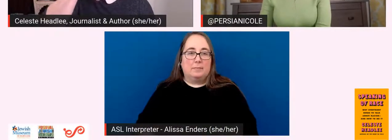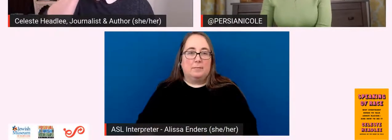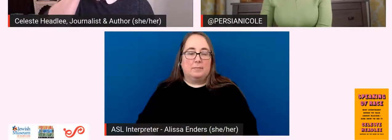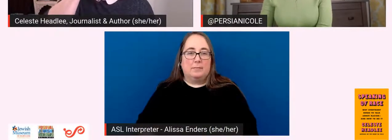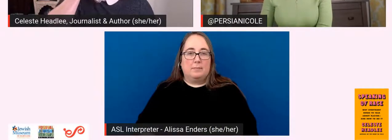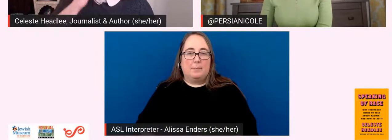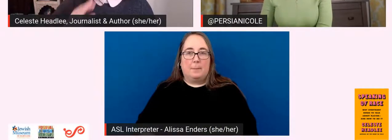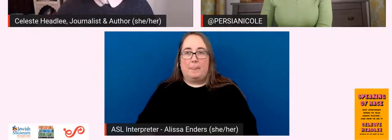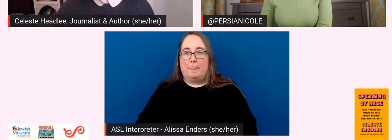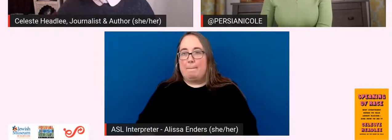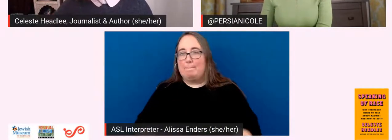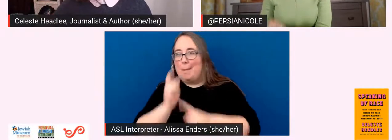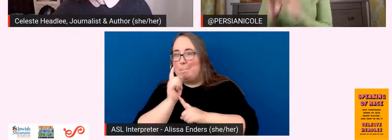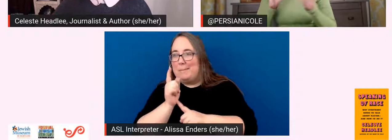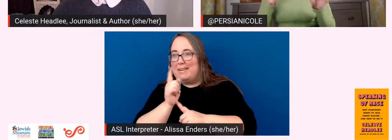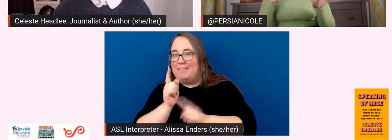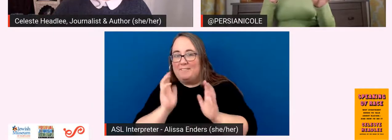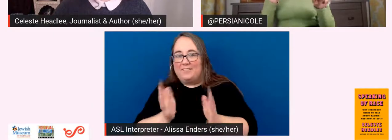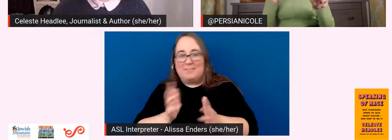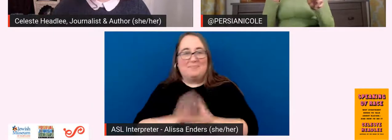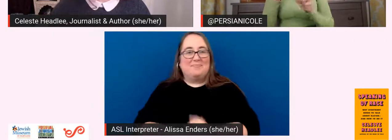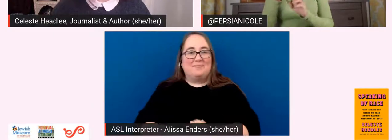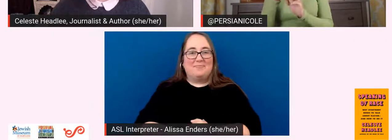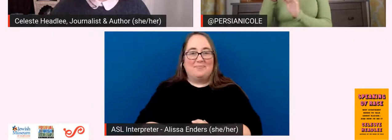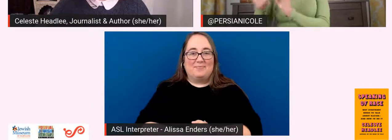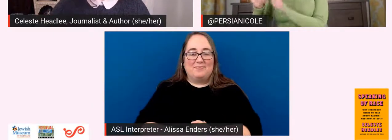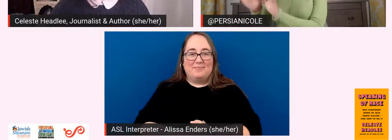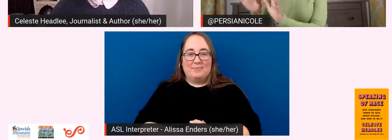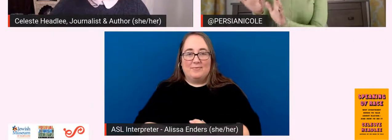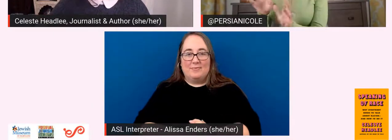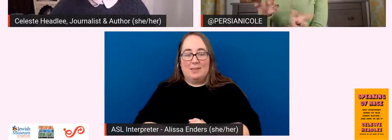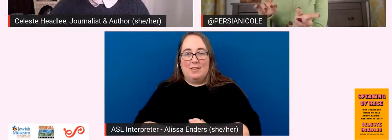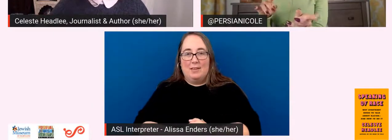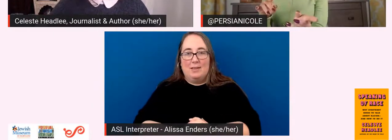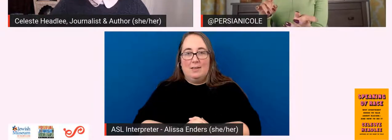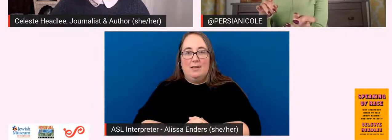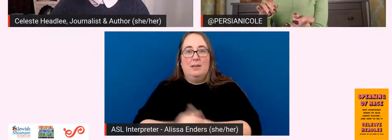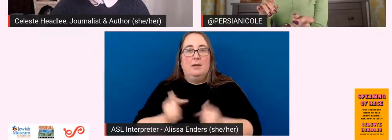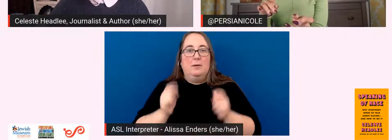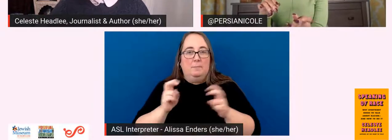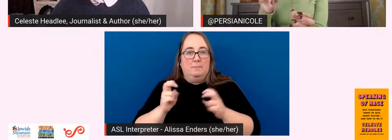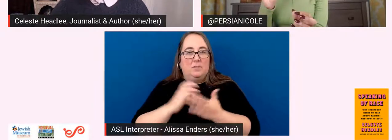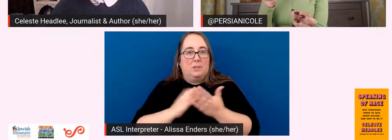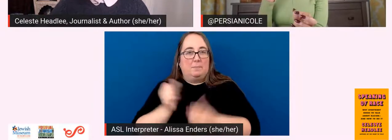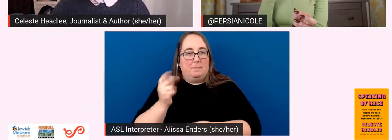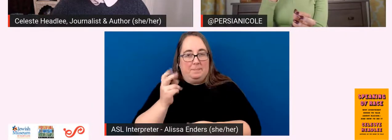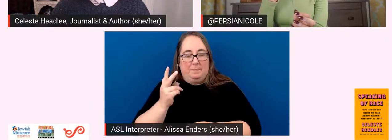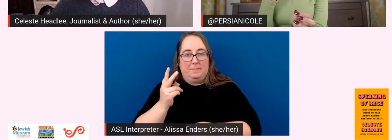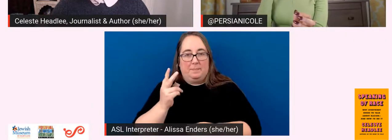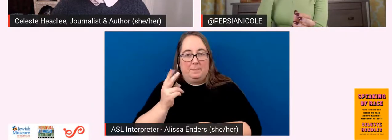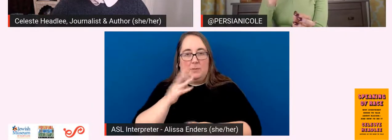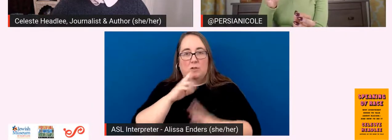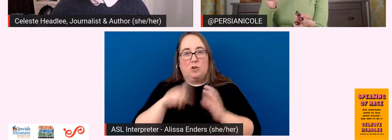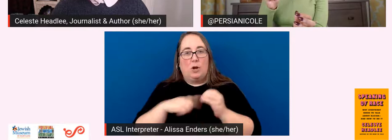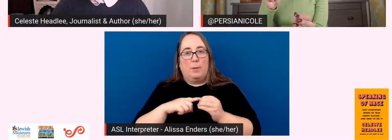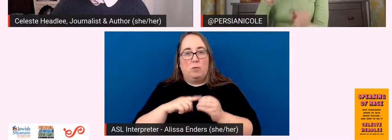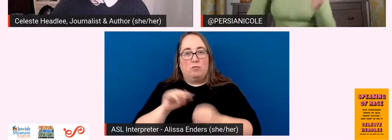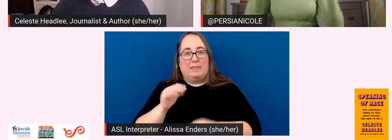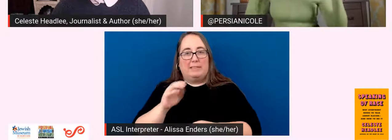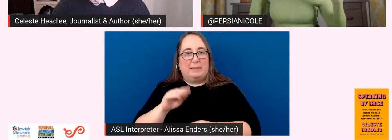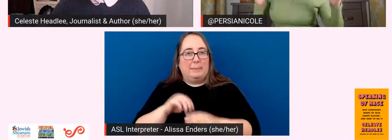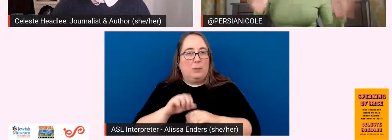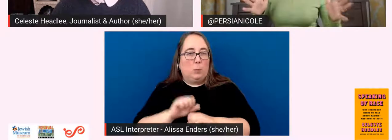only have a minute or so left, but I want to really quick. I just want to, because this is a big topic, chapter 12, talking about racism in the